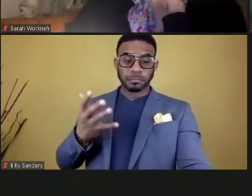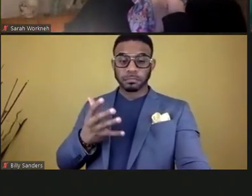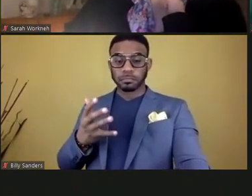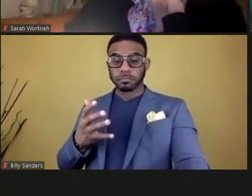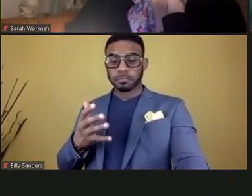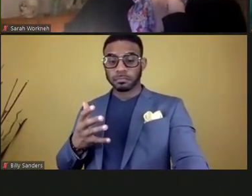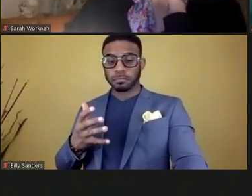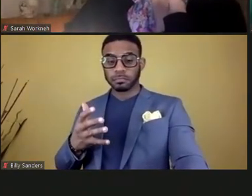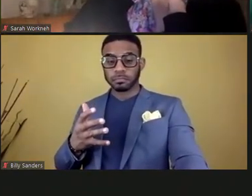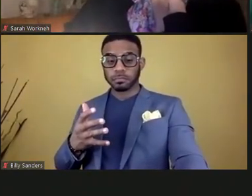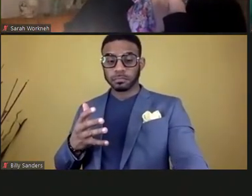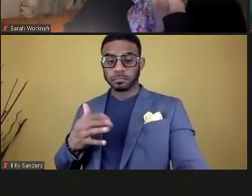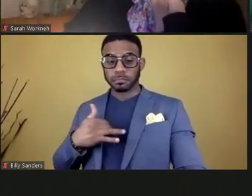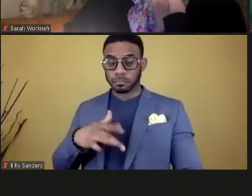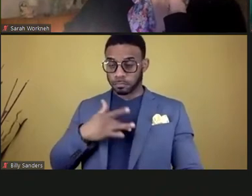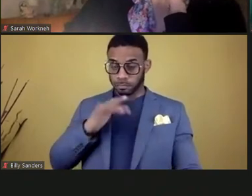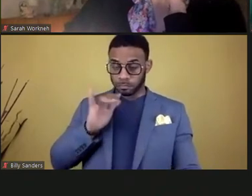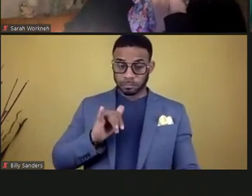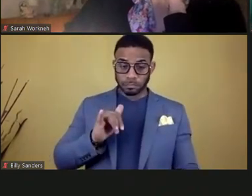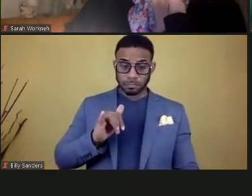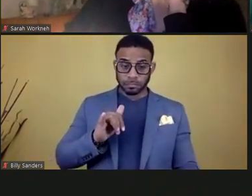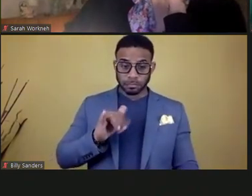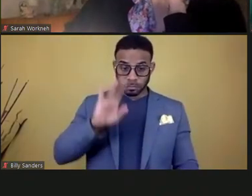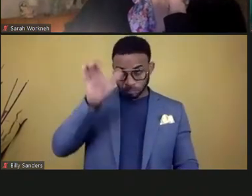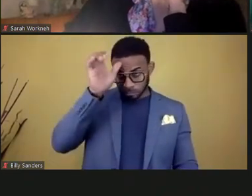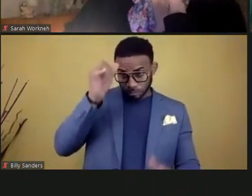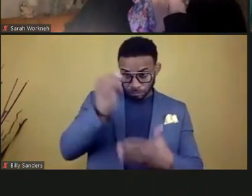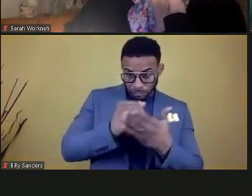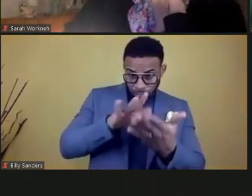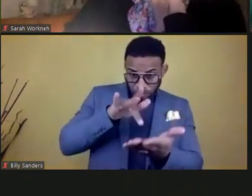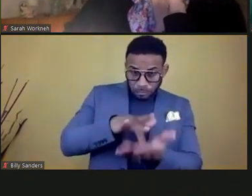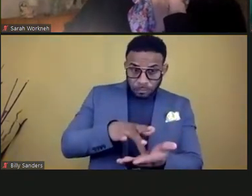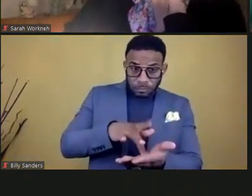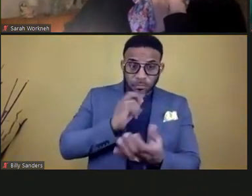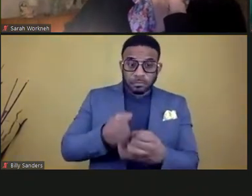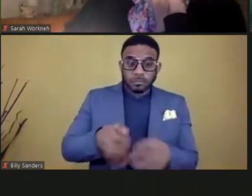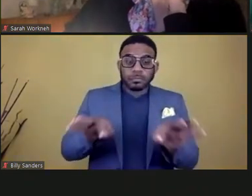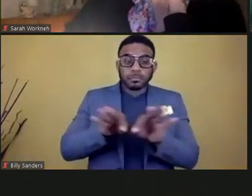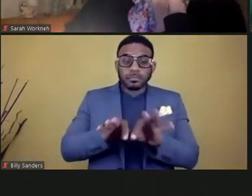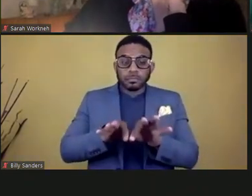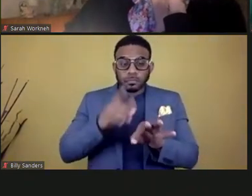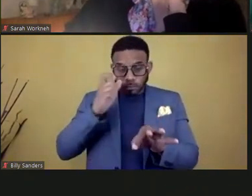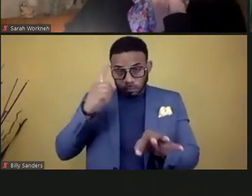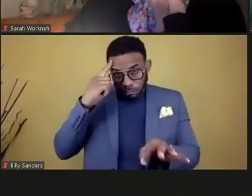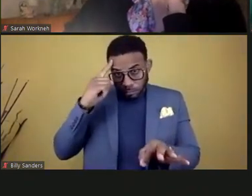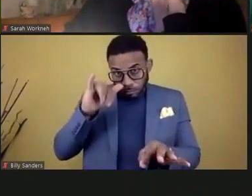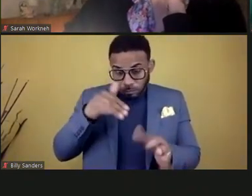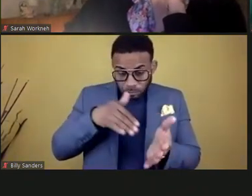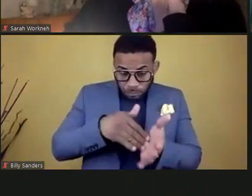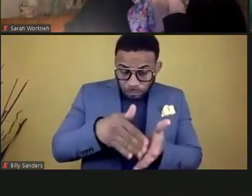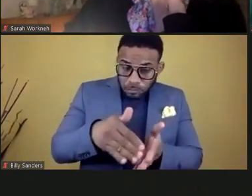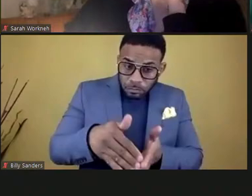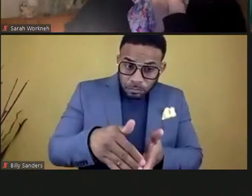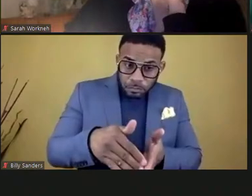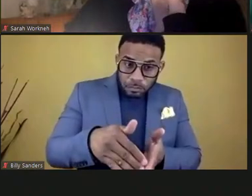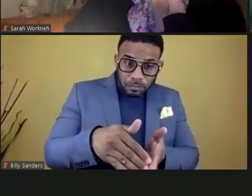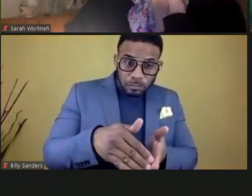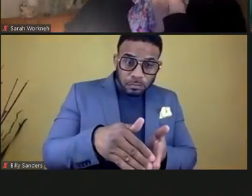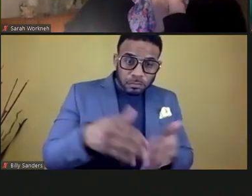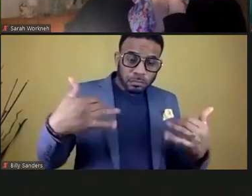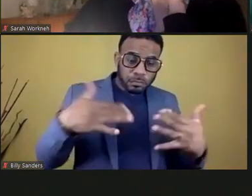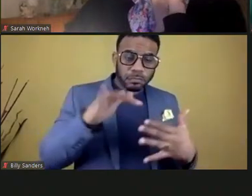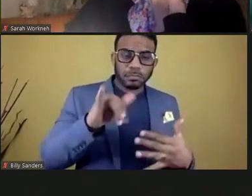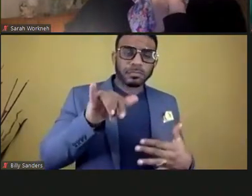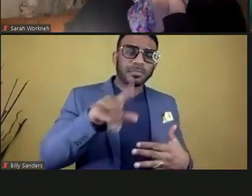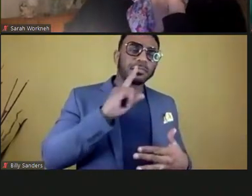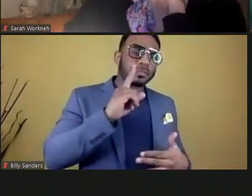I feel the concept of artist-centered is so important because I think that's often a fear that